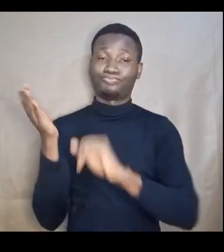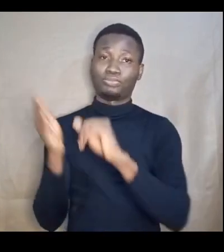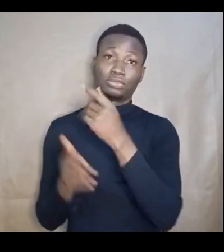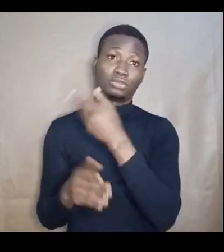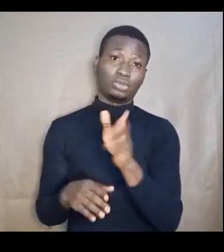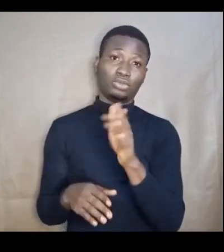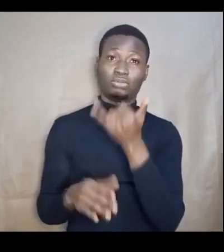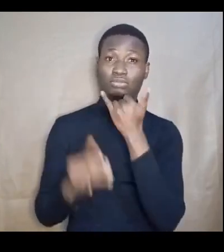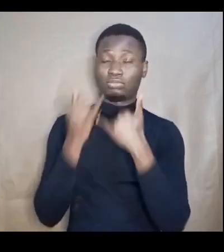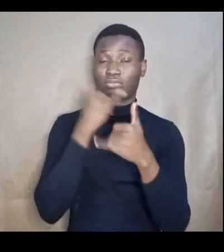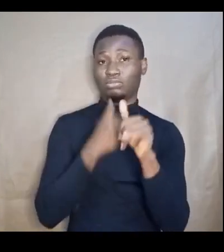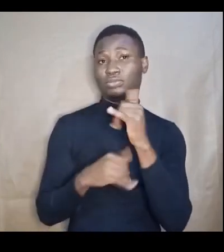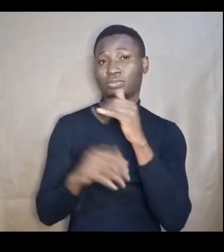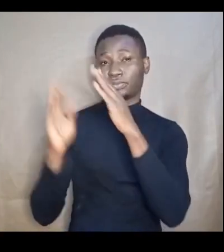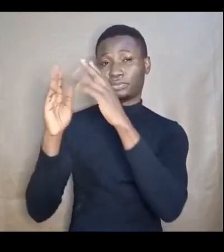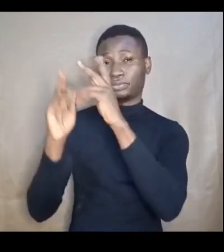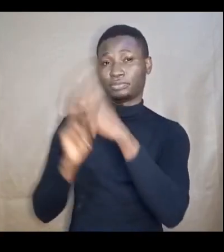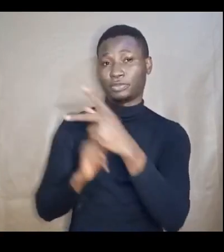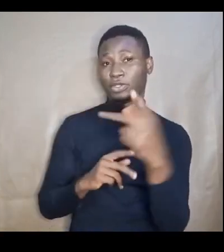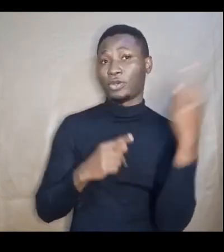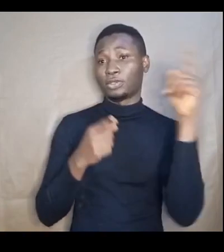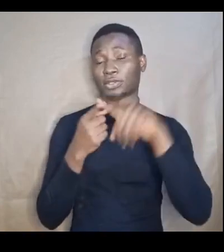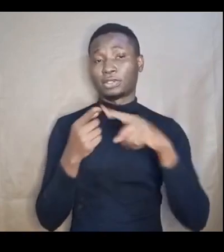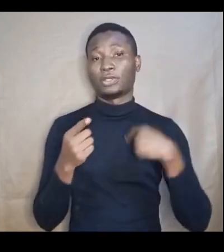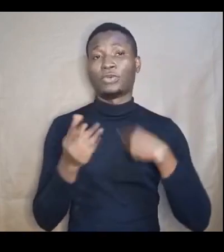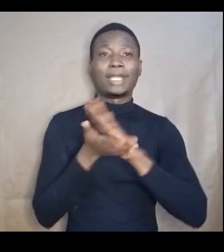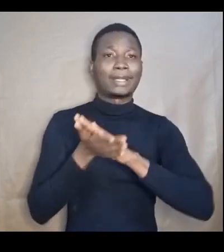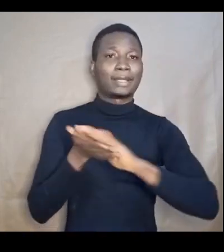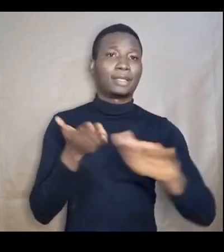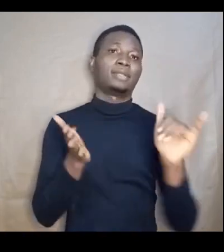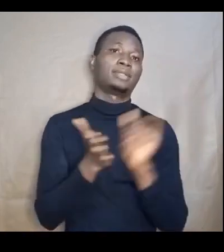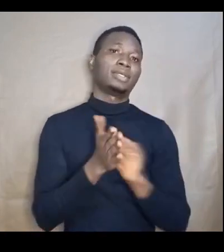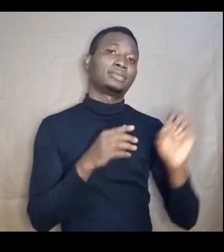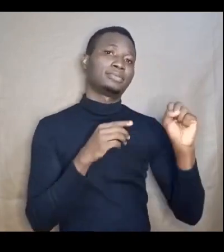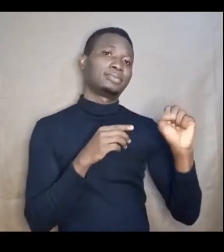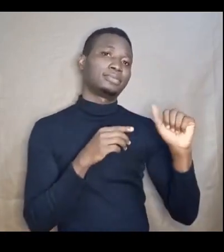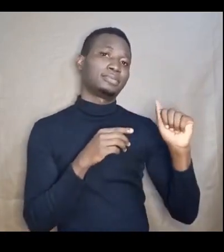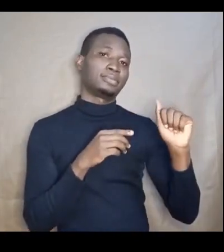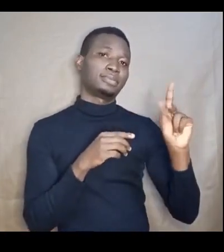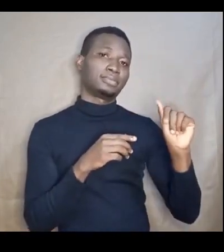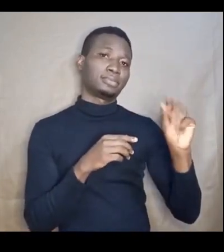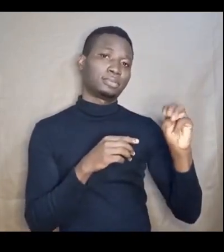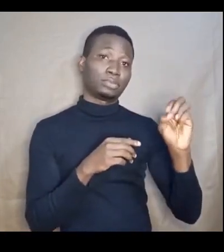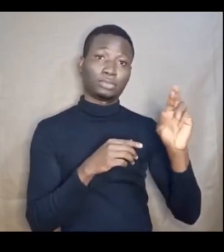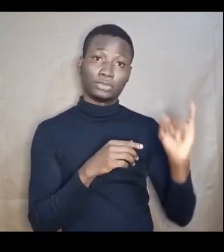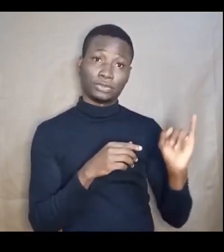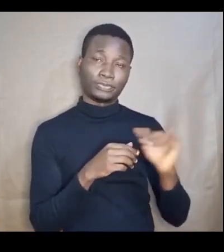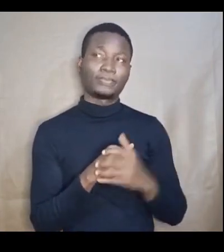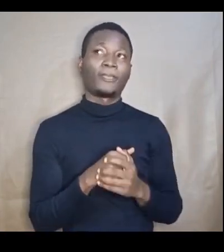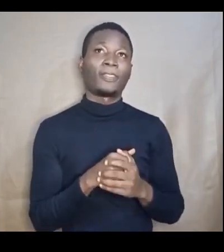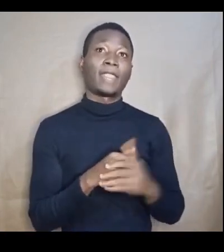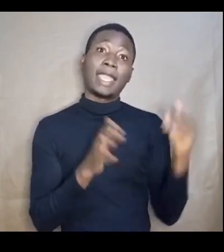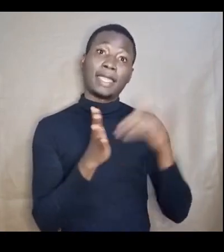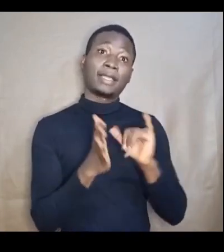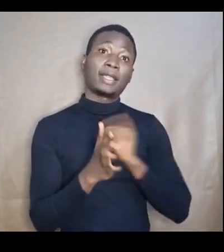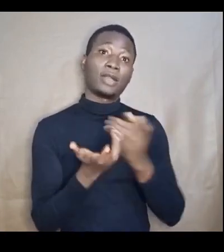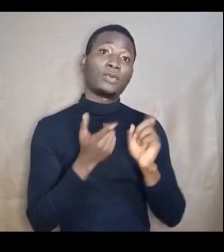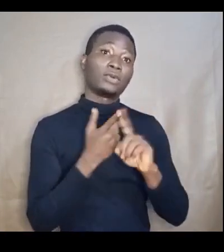clear Sakamori. And let me also say this. To all those who have their